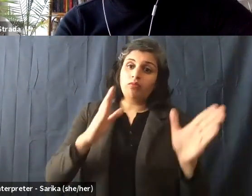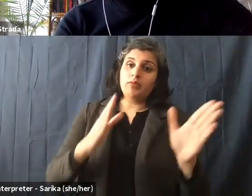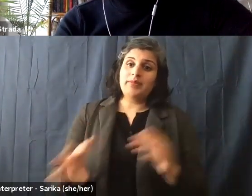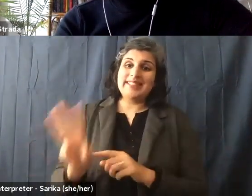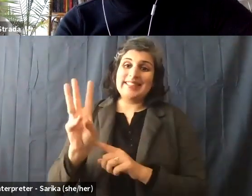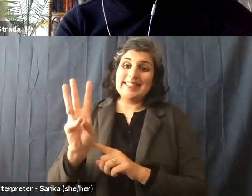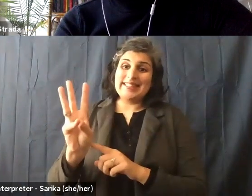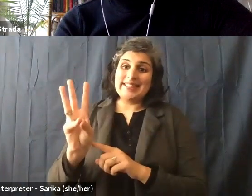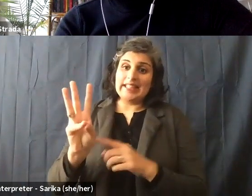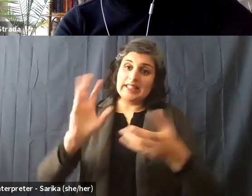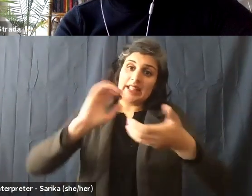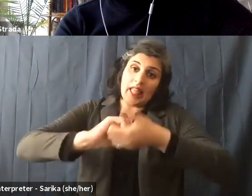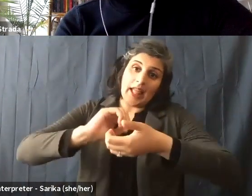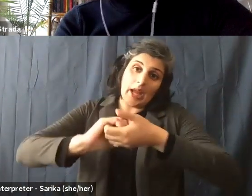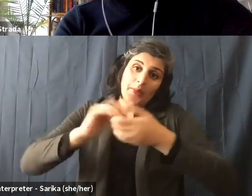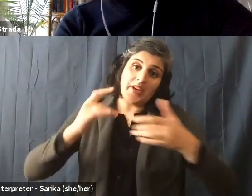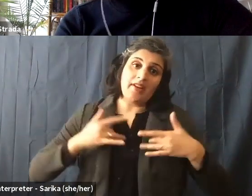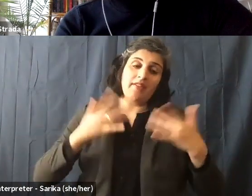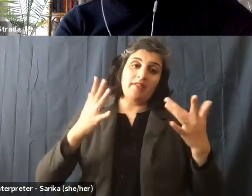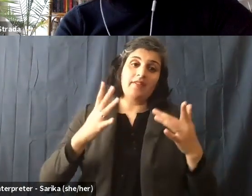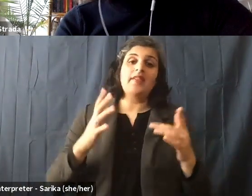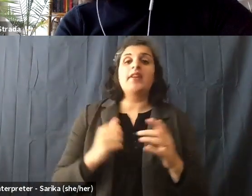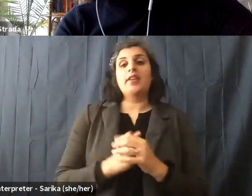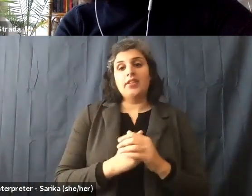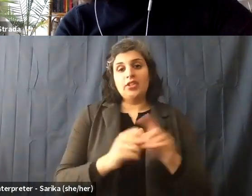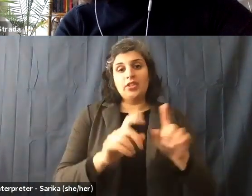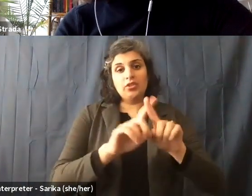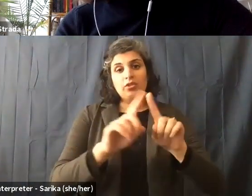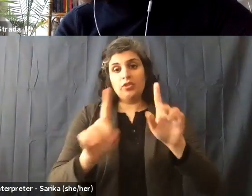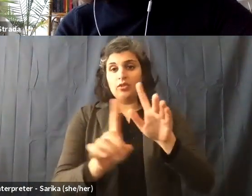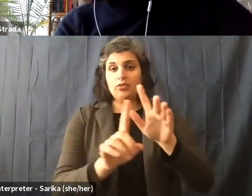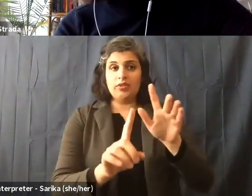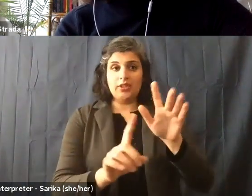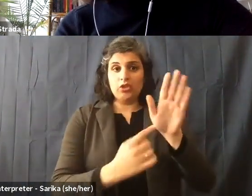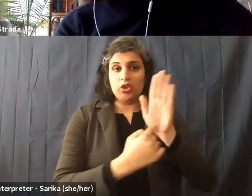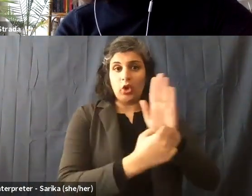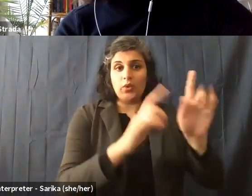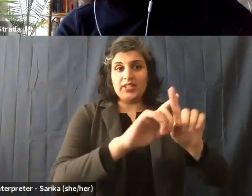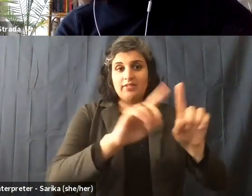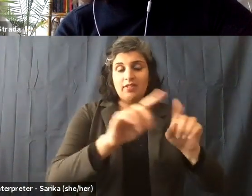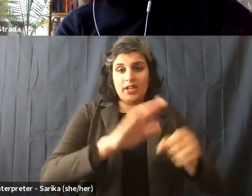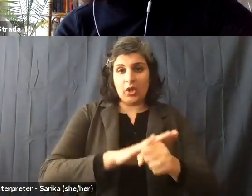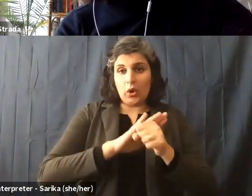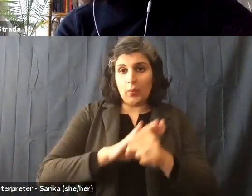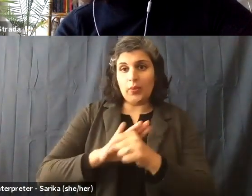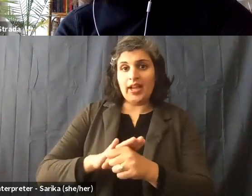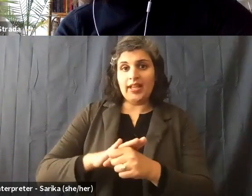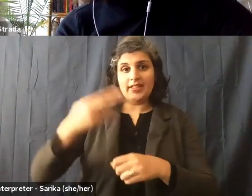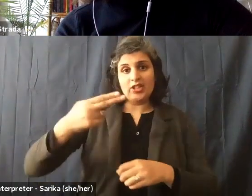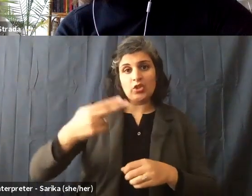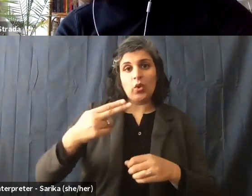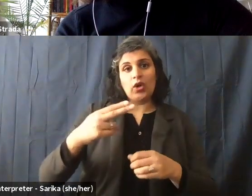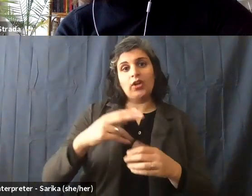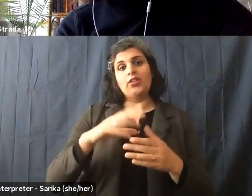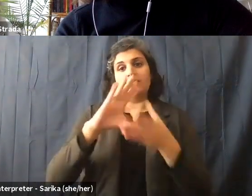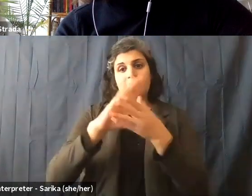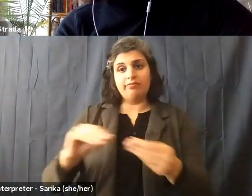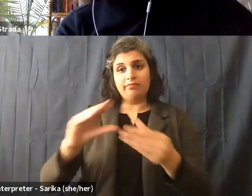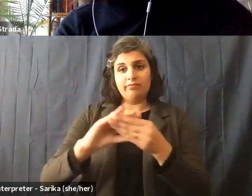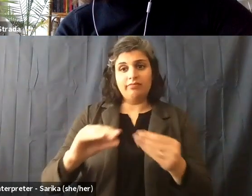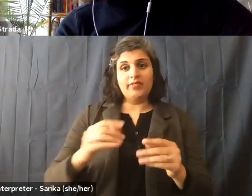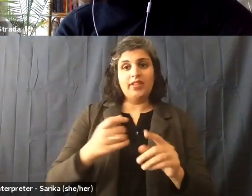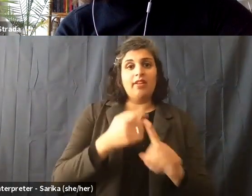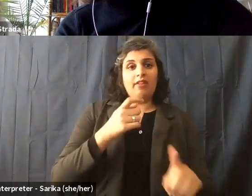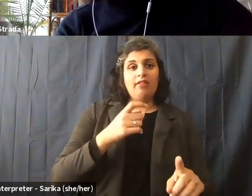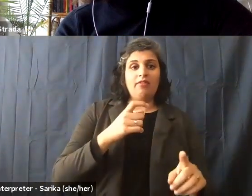events which unearth different oppressed historical narratives that are silenced by hegemonic foundational American